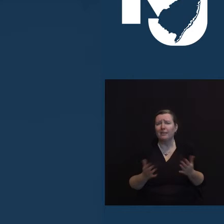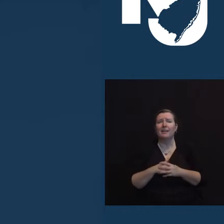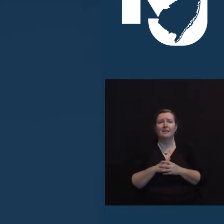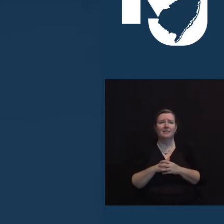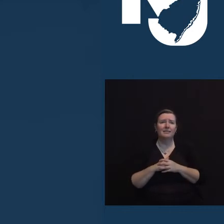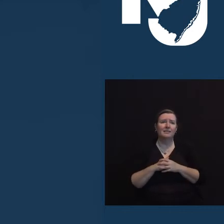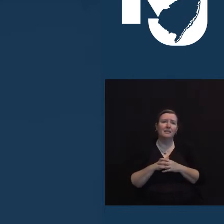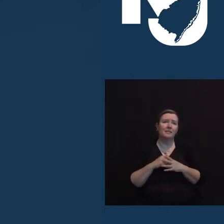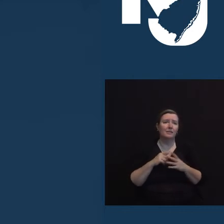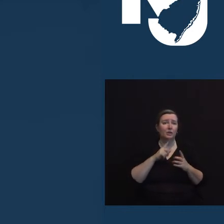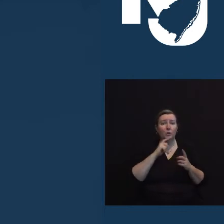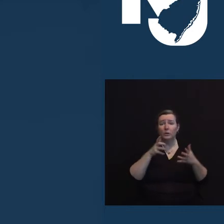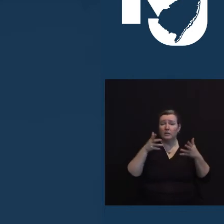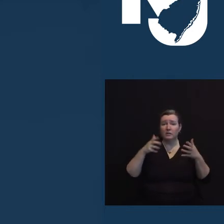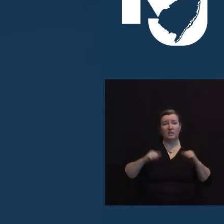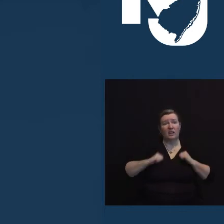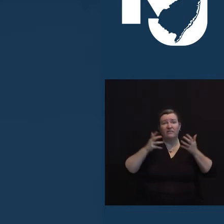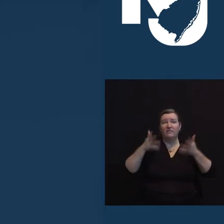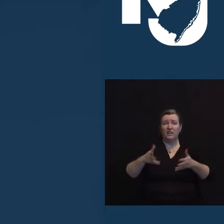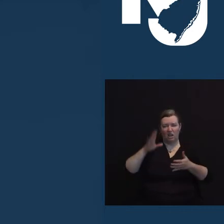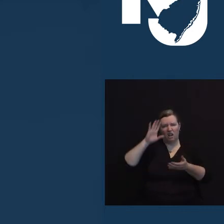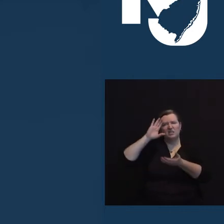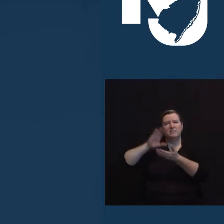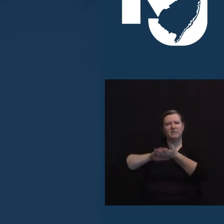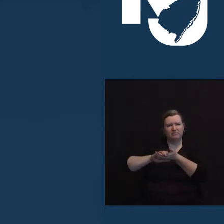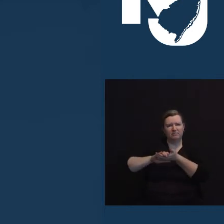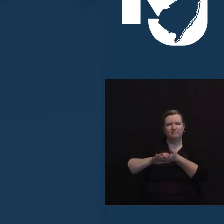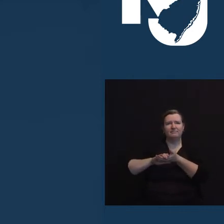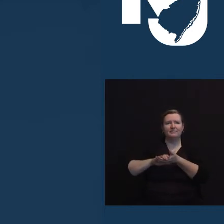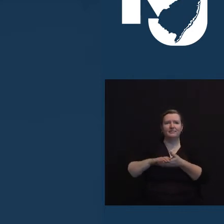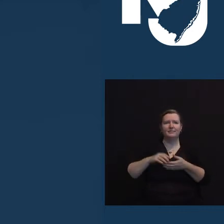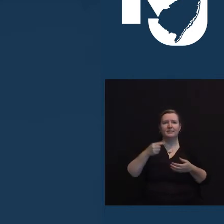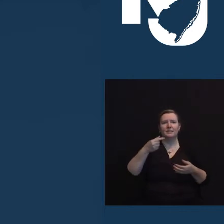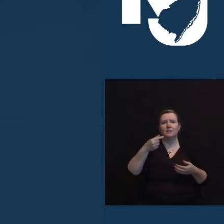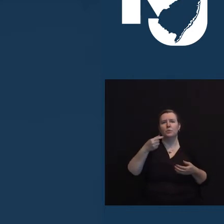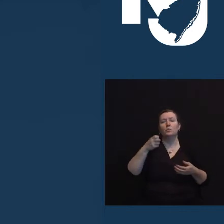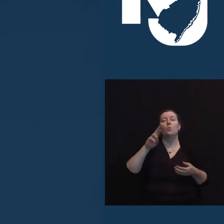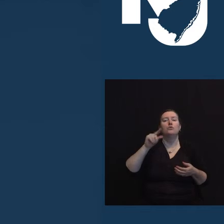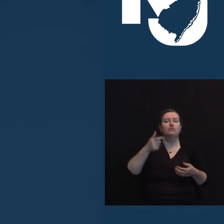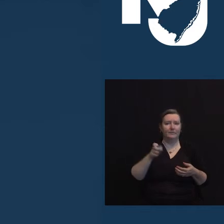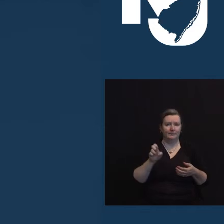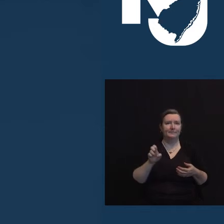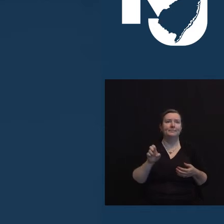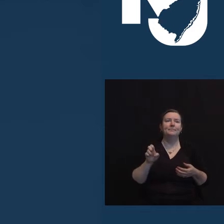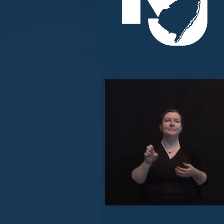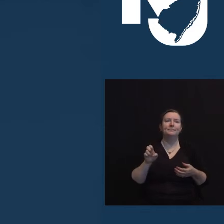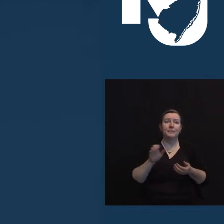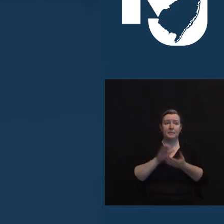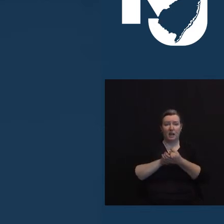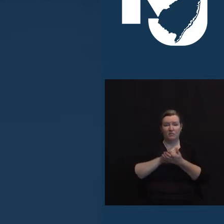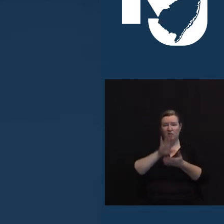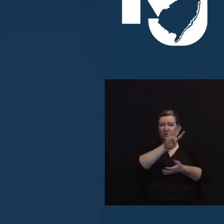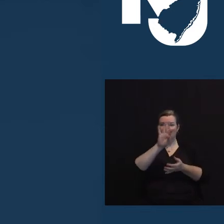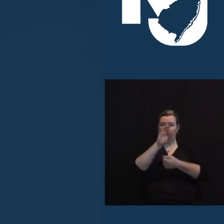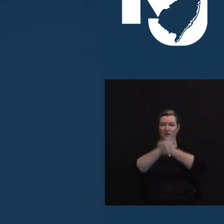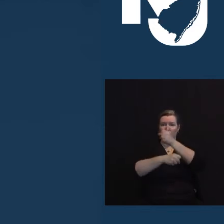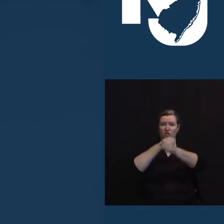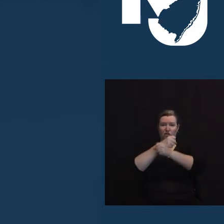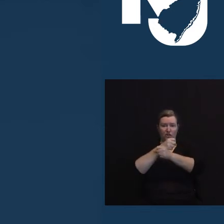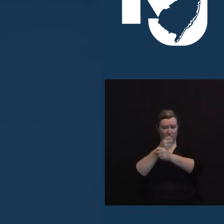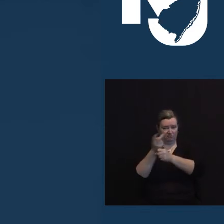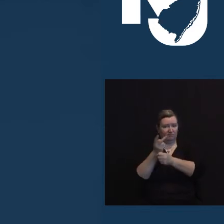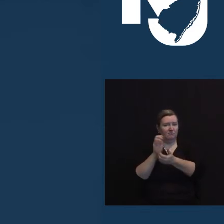behind George after 49 years of marriage and 54 years together. She's also survived by her 2 children,